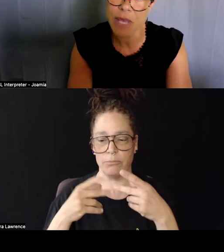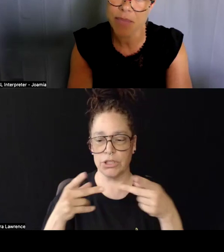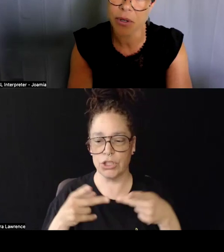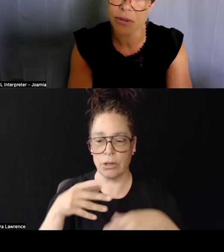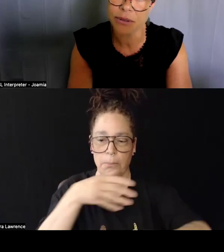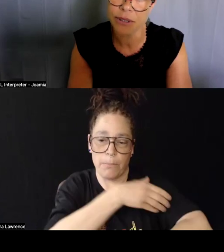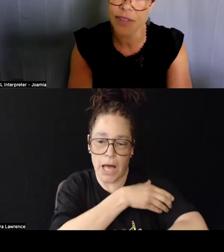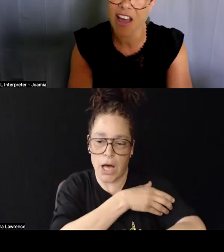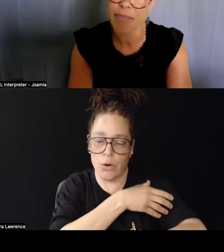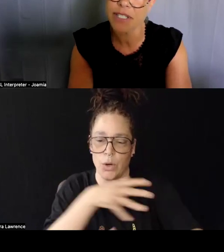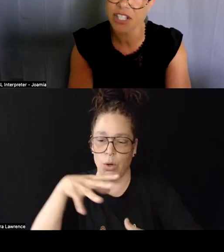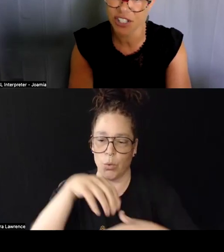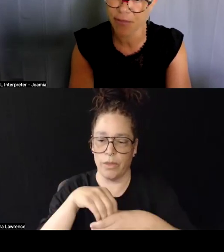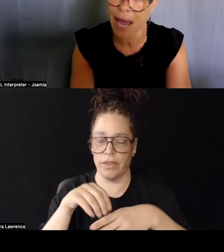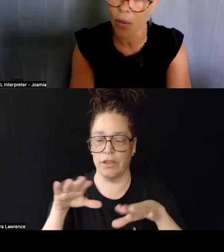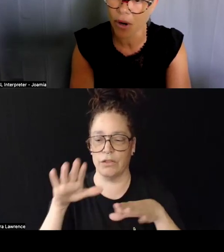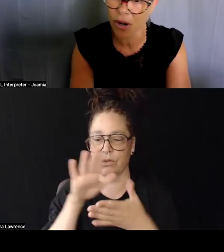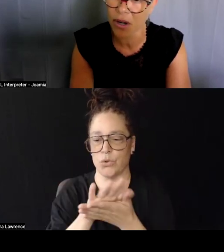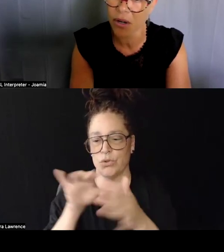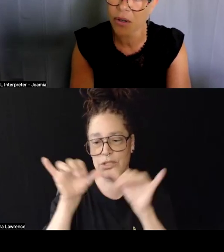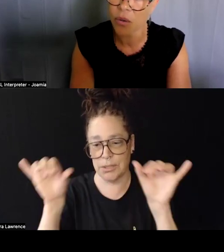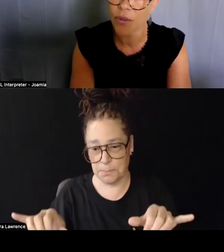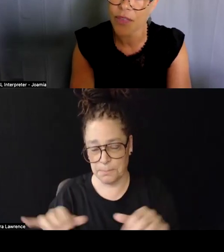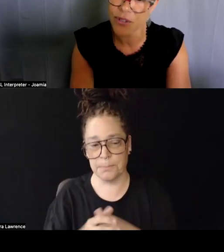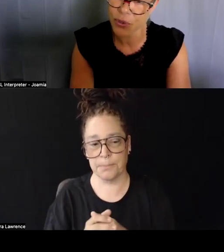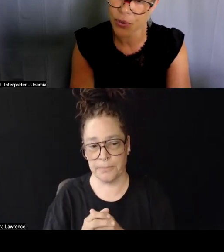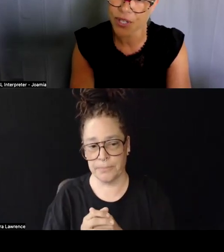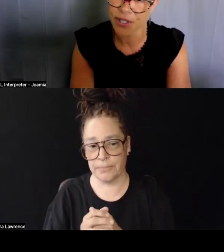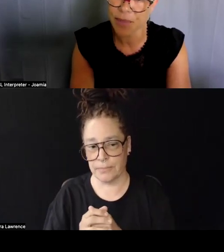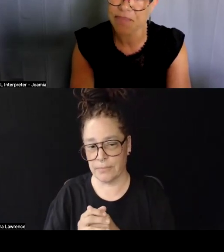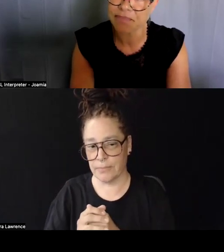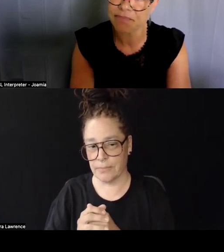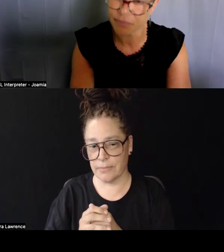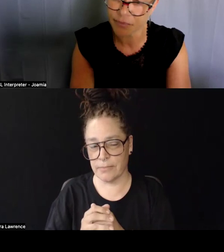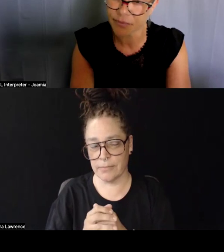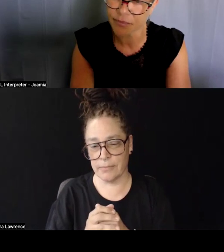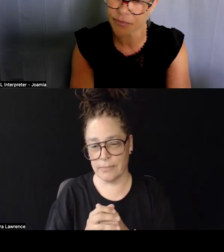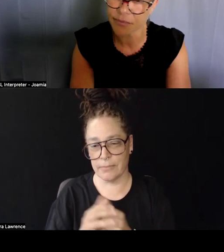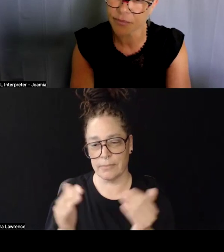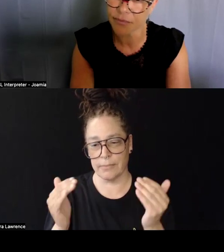Indigenous people that have positions of power within the school system.